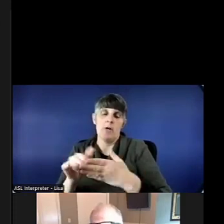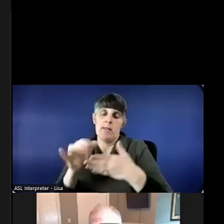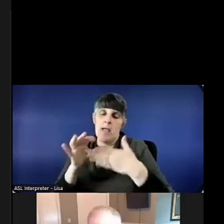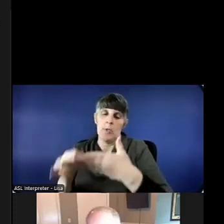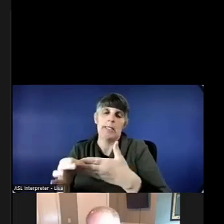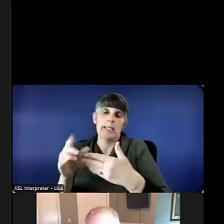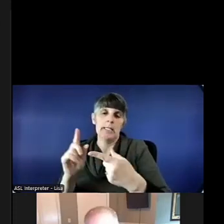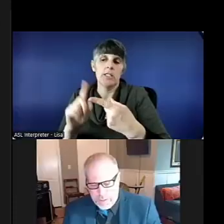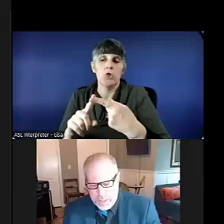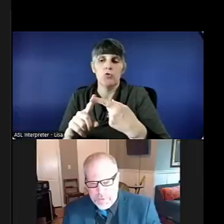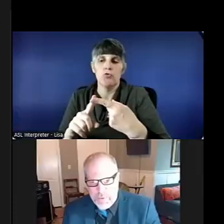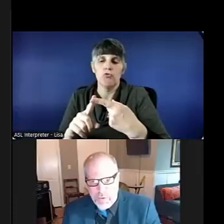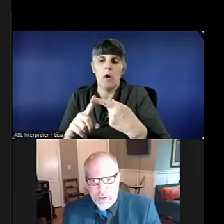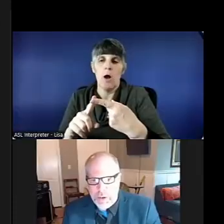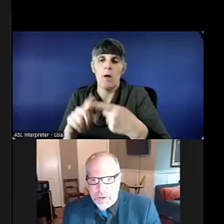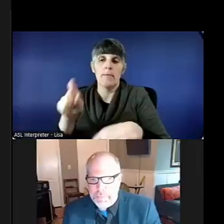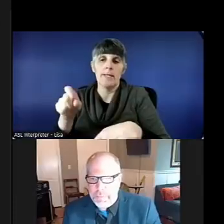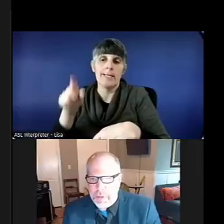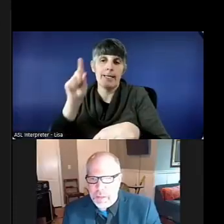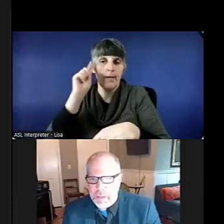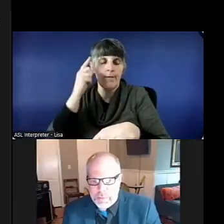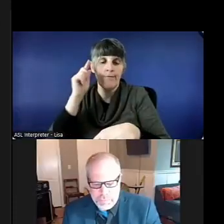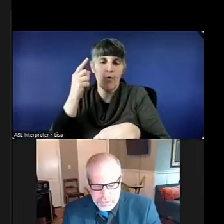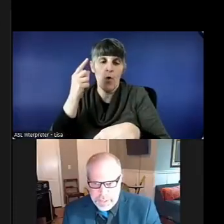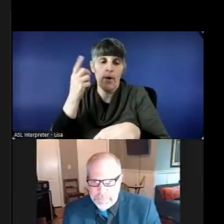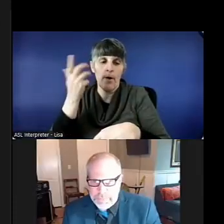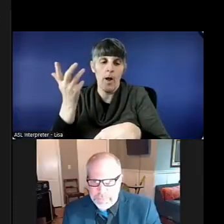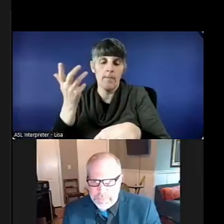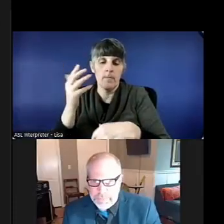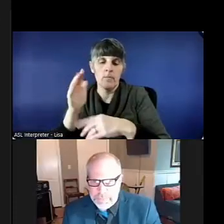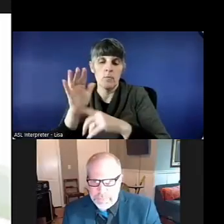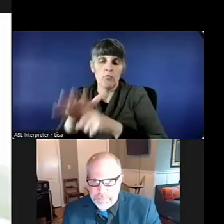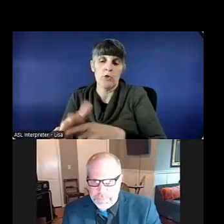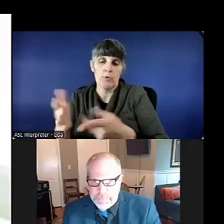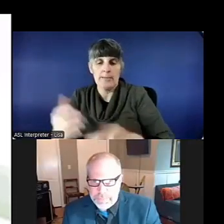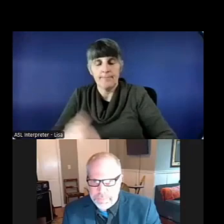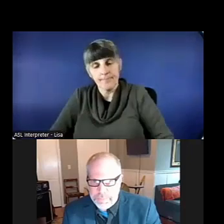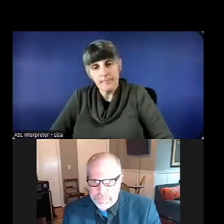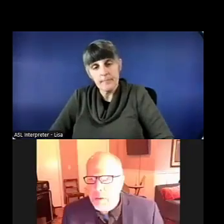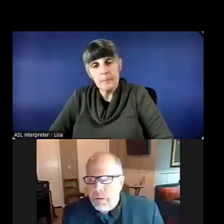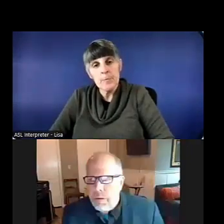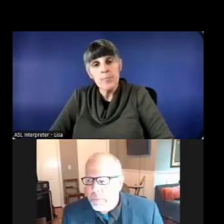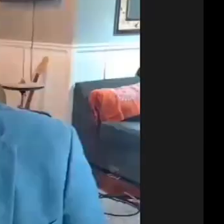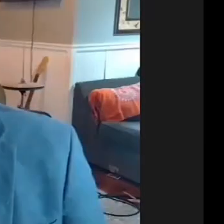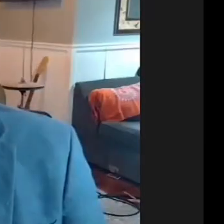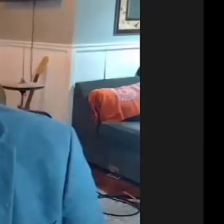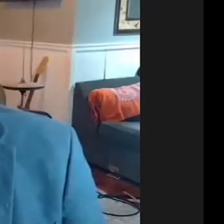to the need for restraint.